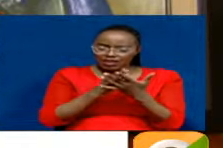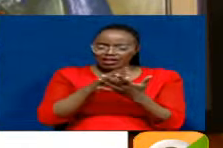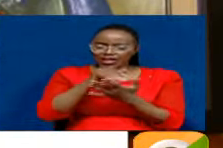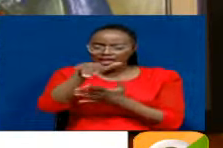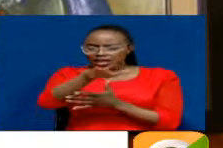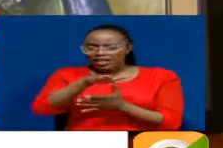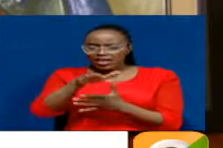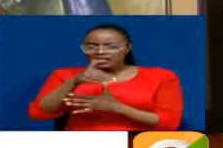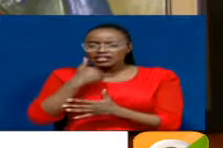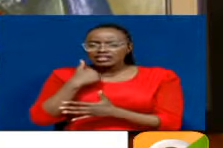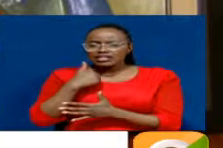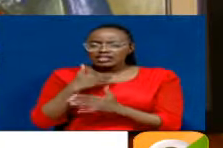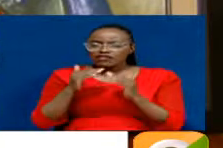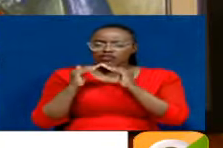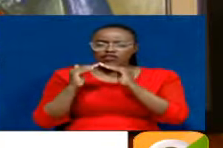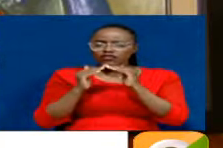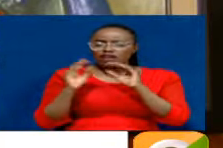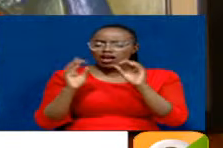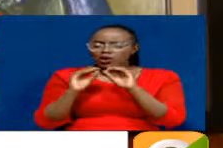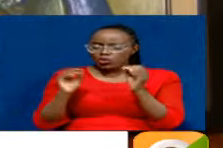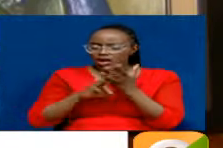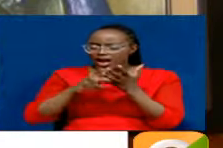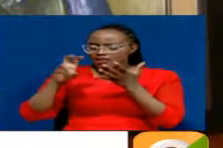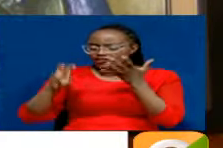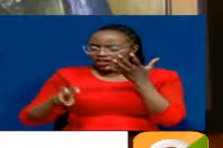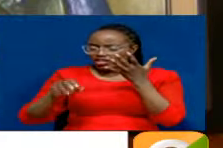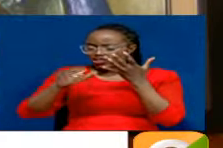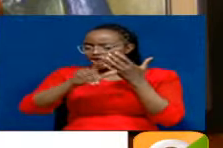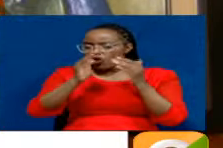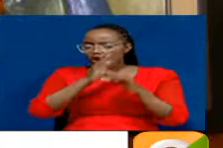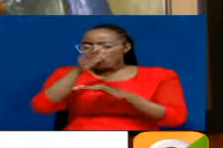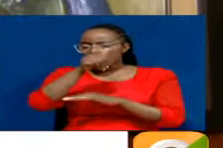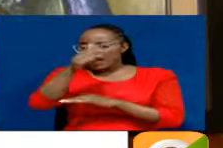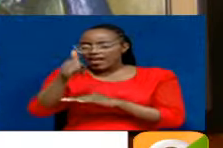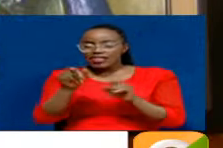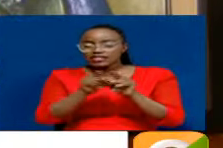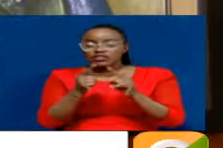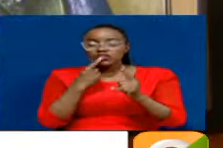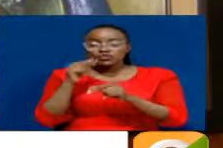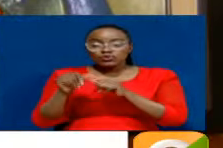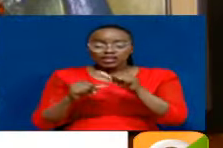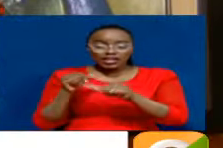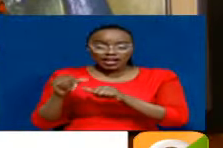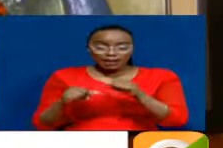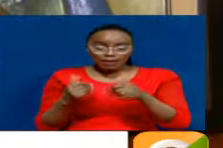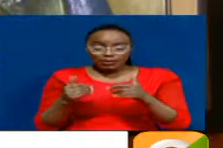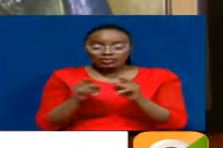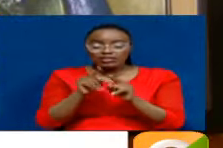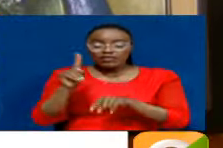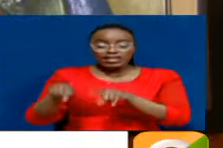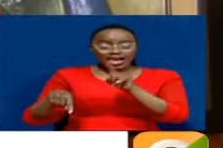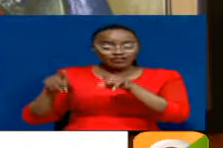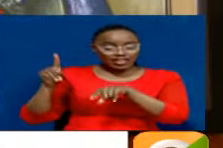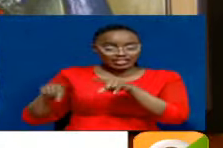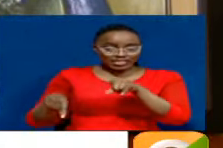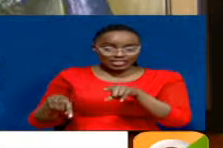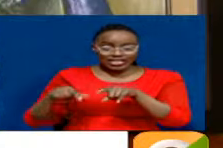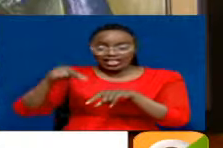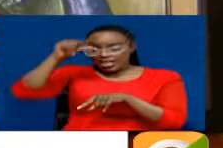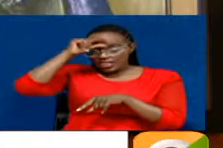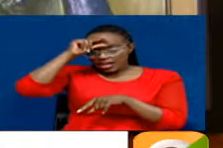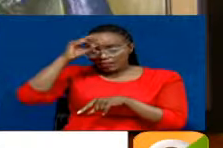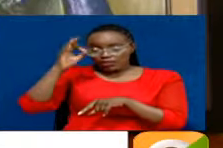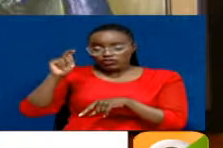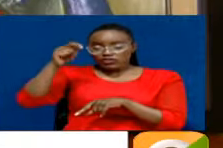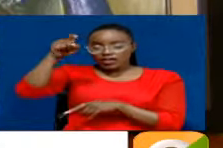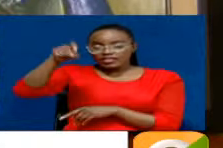as having unfair advantage on them. And we are talking about diversity, that the government